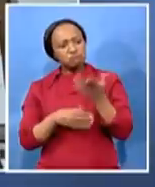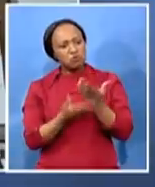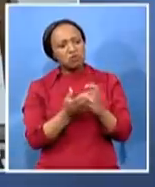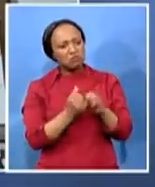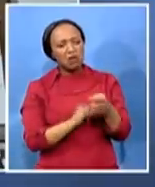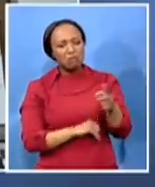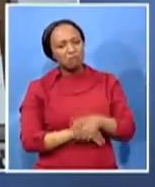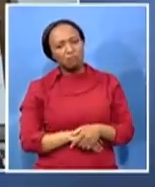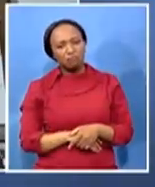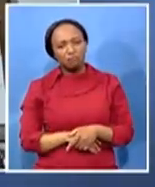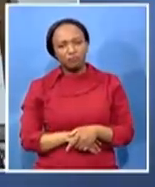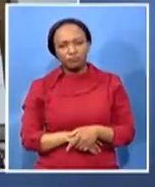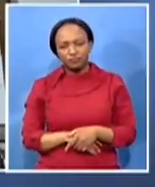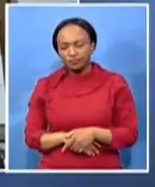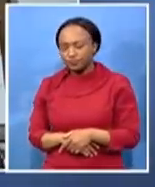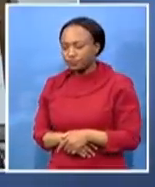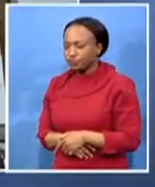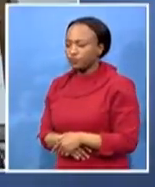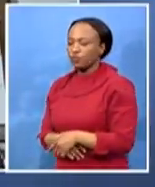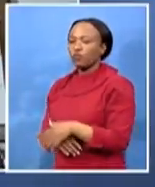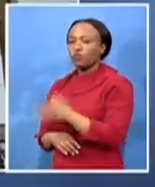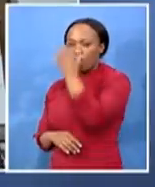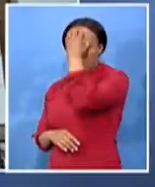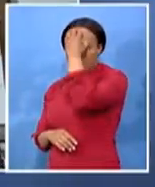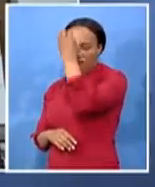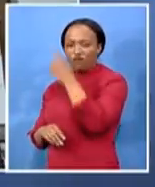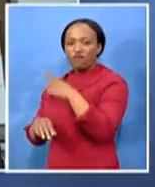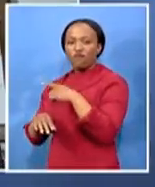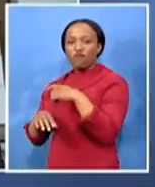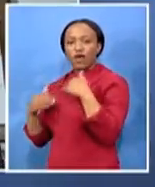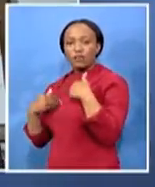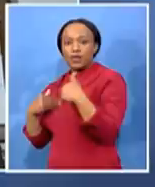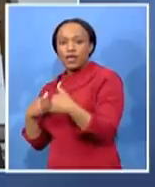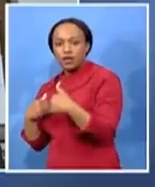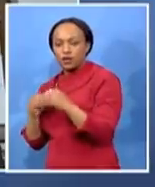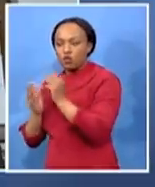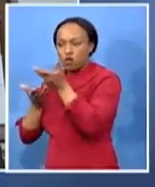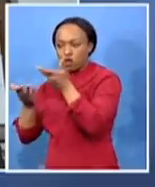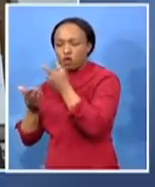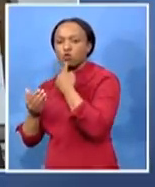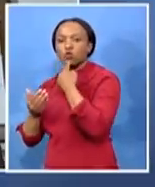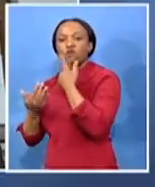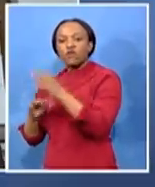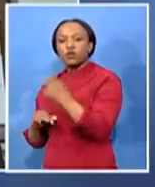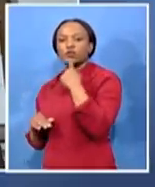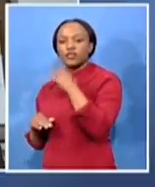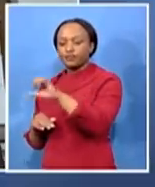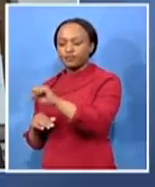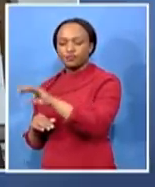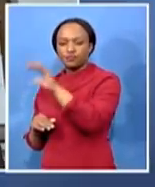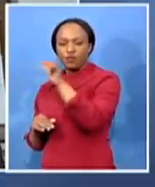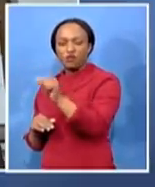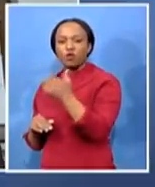of our conversation, you said South Africans were angry. I know we speak to you as an academic and as an analyst, but